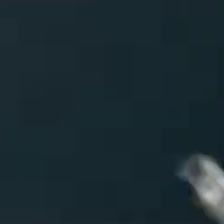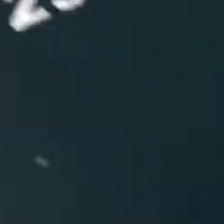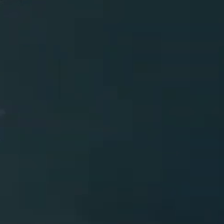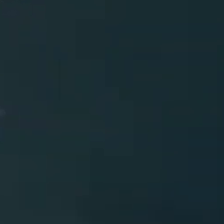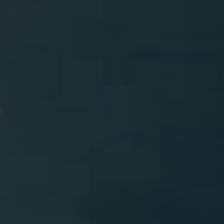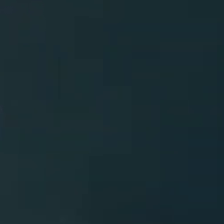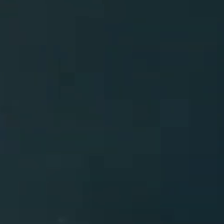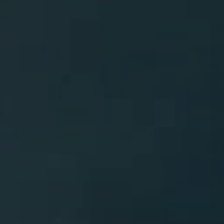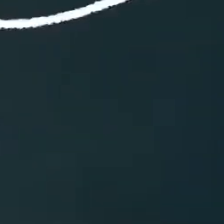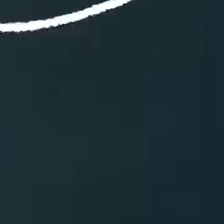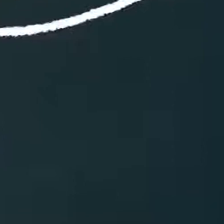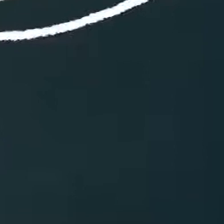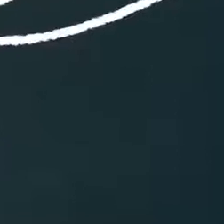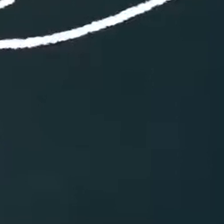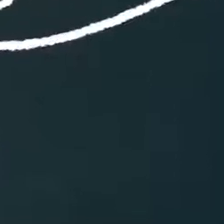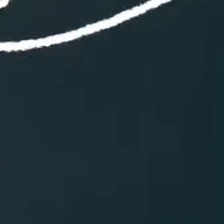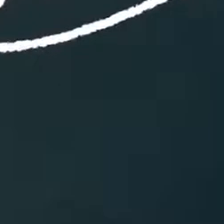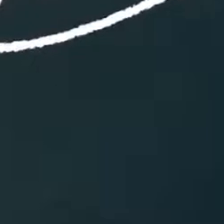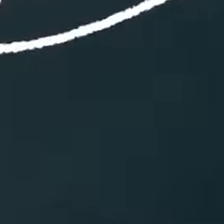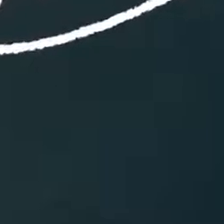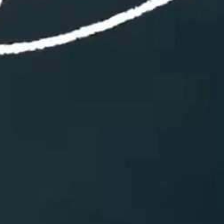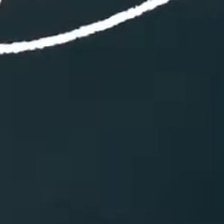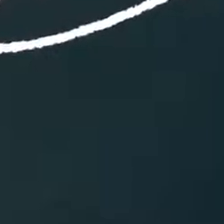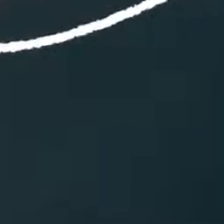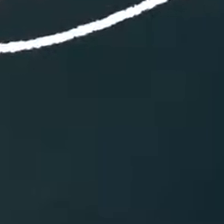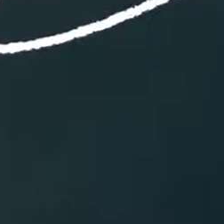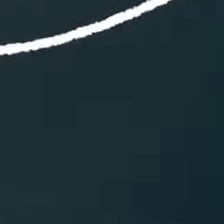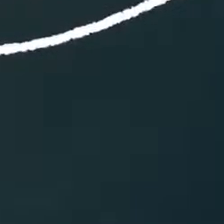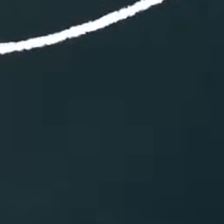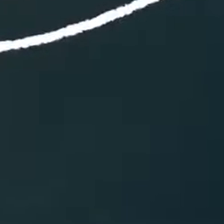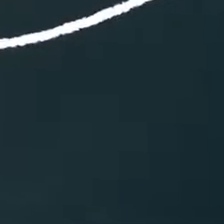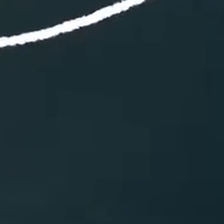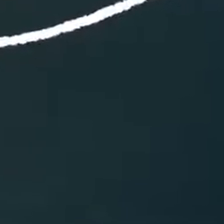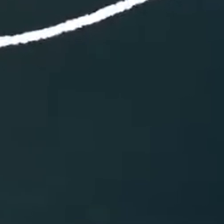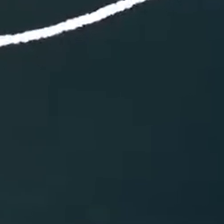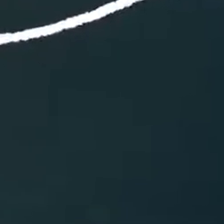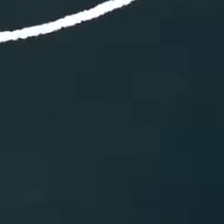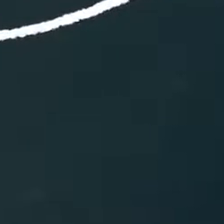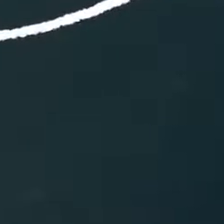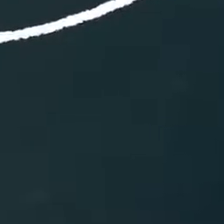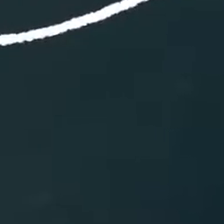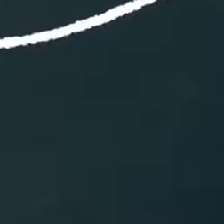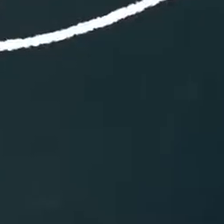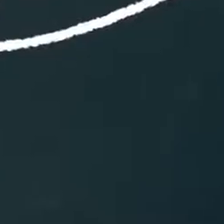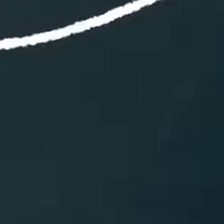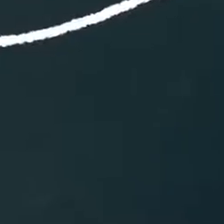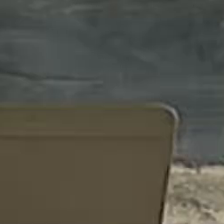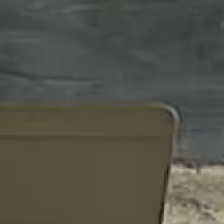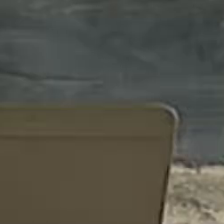Welcome to Study Time, a televised home learning program produced by Rwanda Education